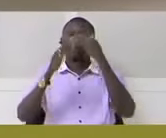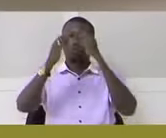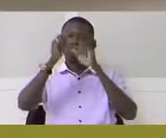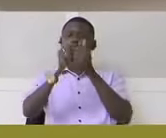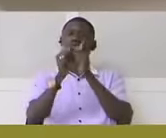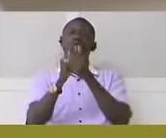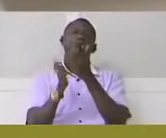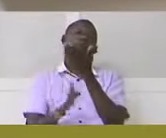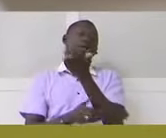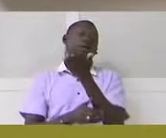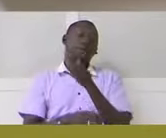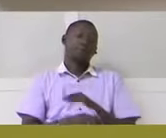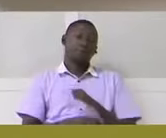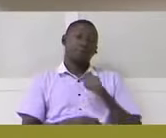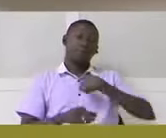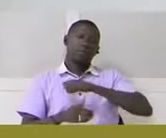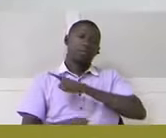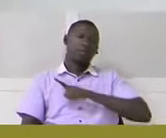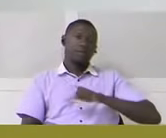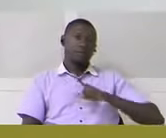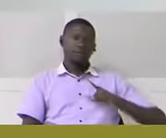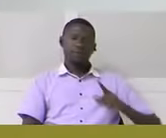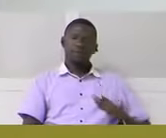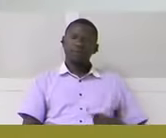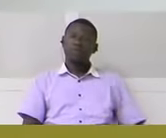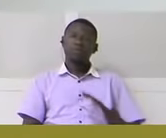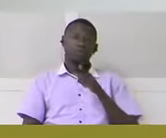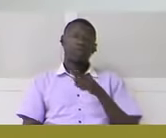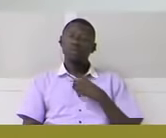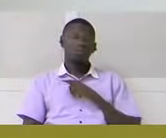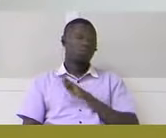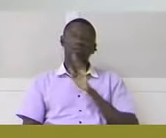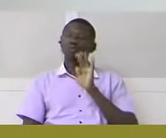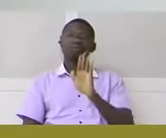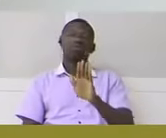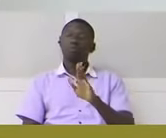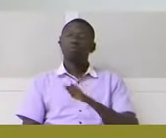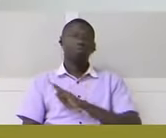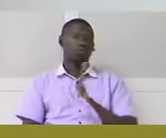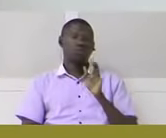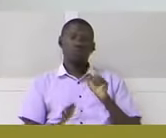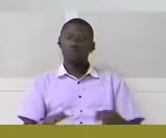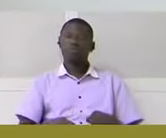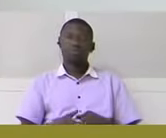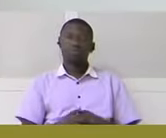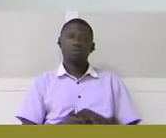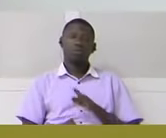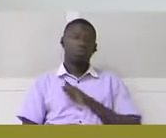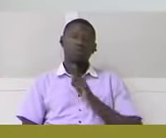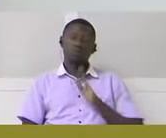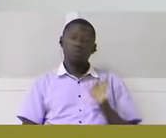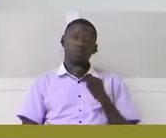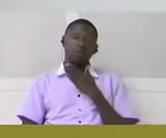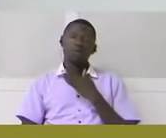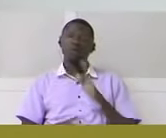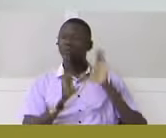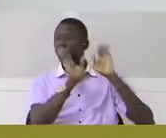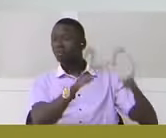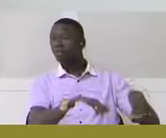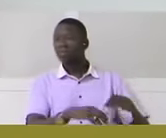damira ngata moto ni ngodu ndabudi ko kono so we dare not to stop yedo am tolte lono la we went and left the vehicle